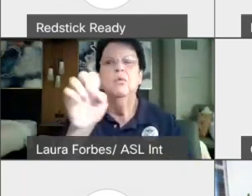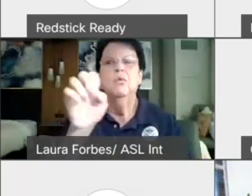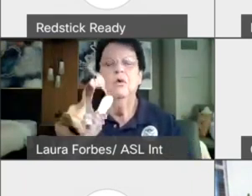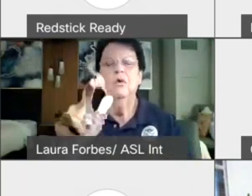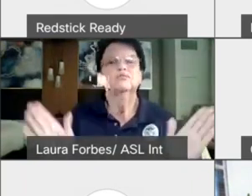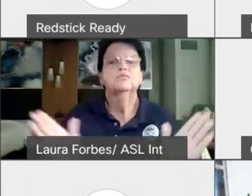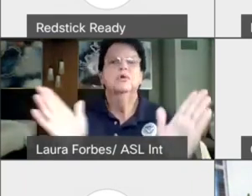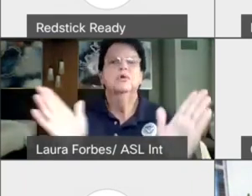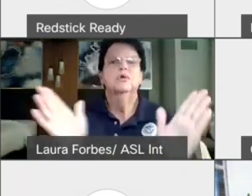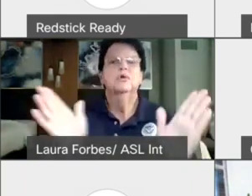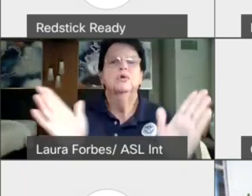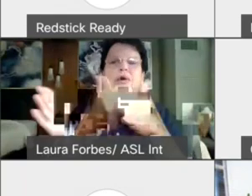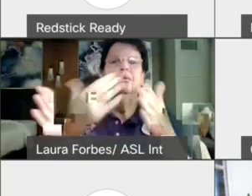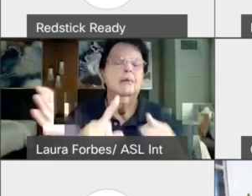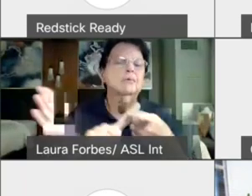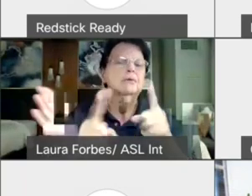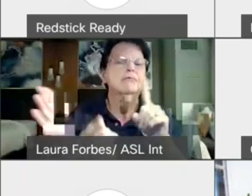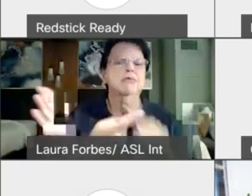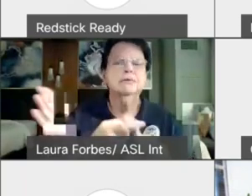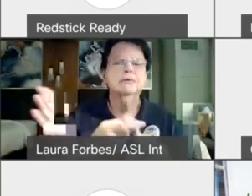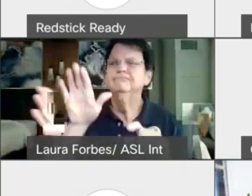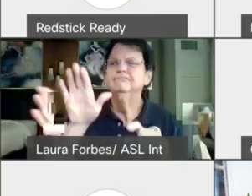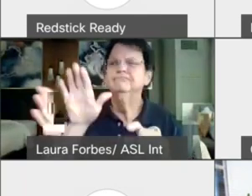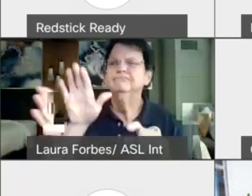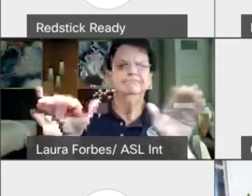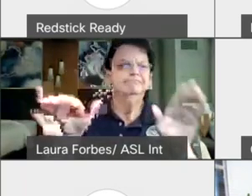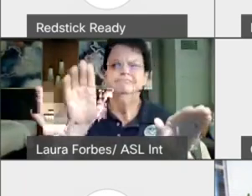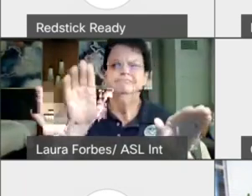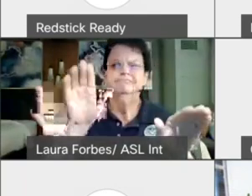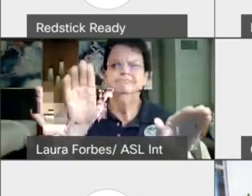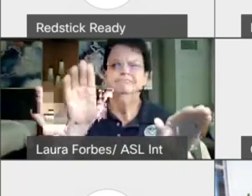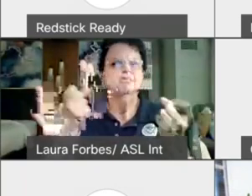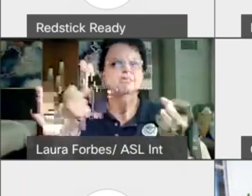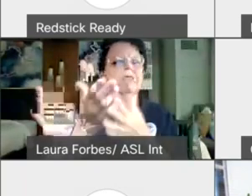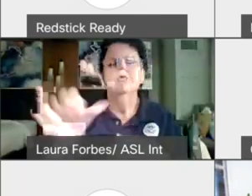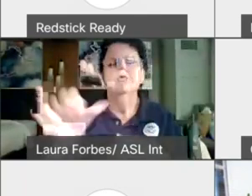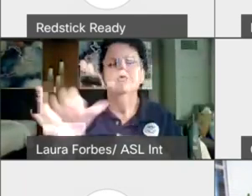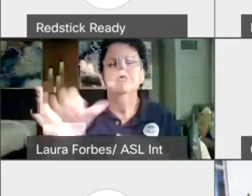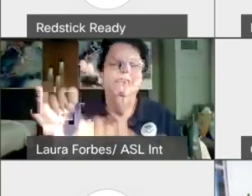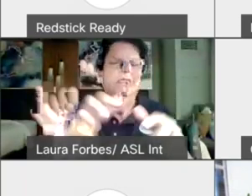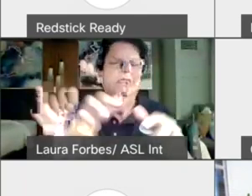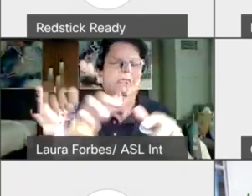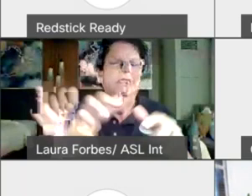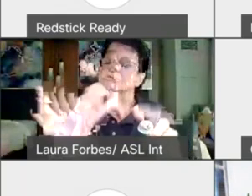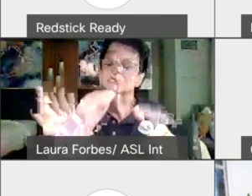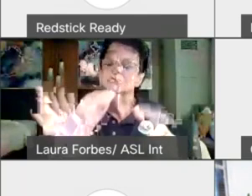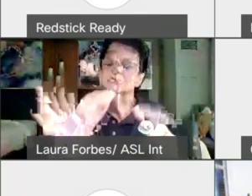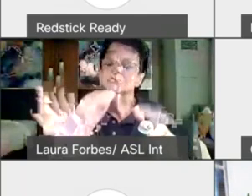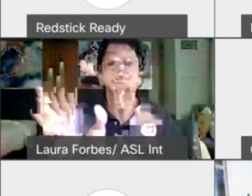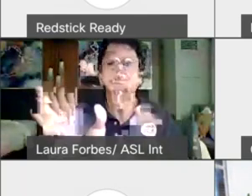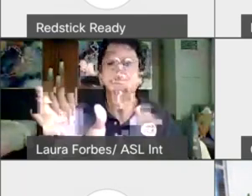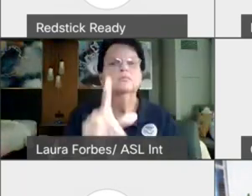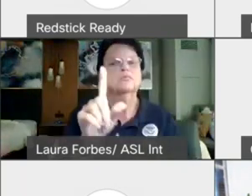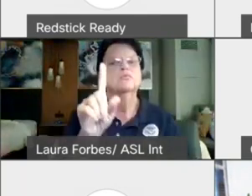encourage your neighbors and friends. We're telling everybody, do not drive through any flooded streets. When in doubt,